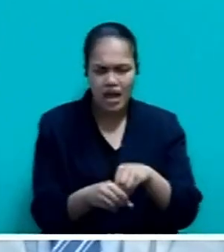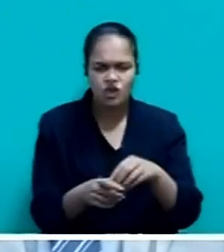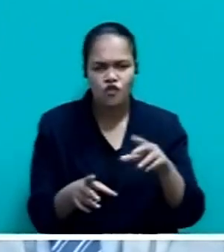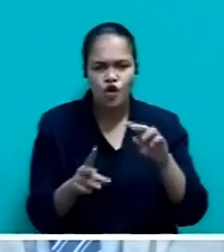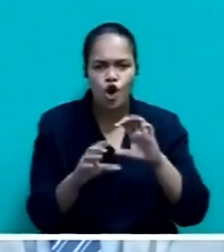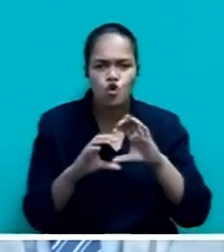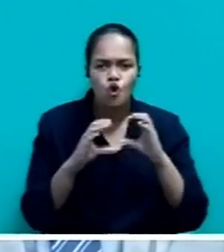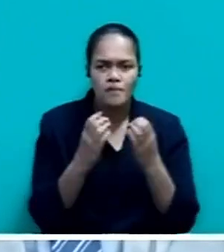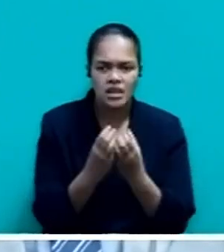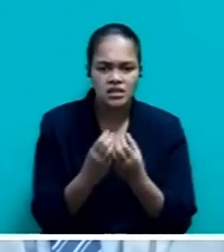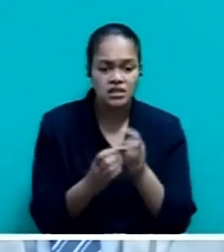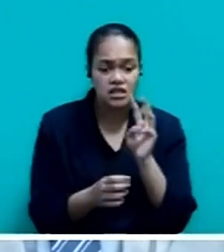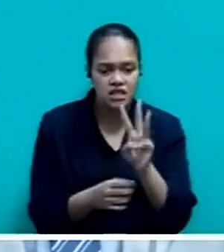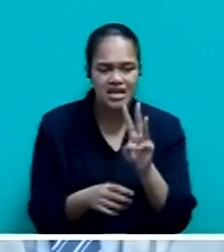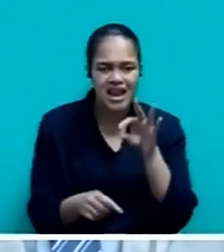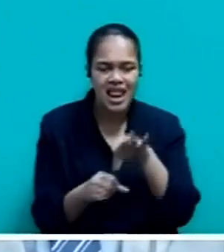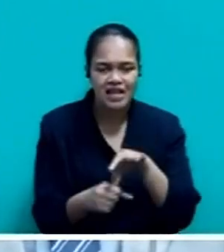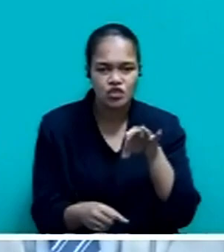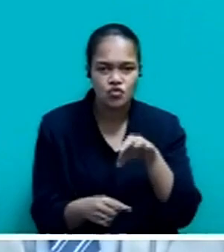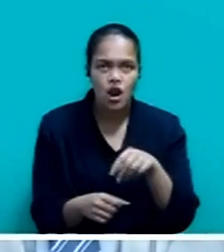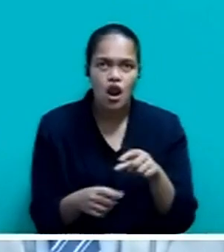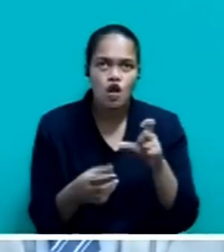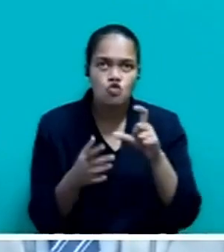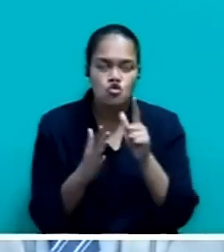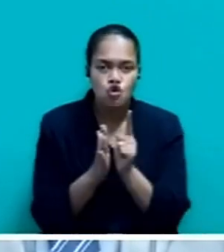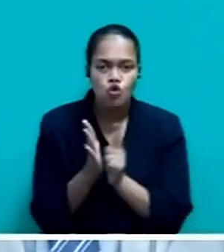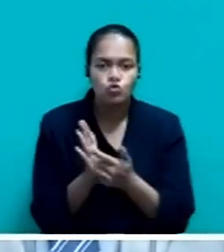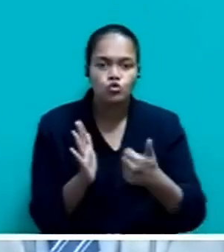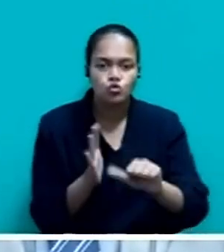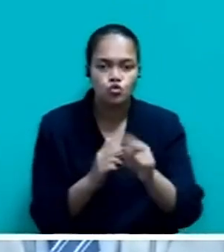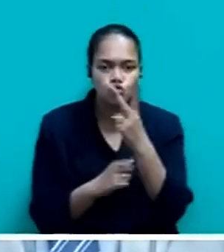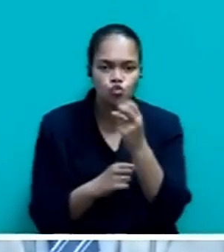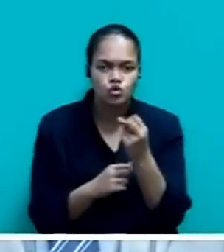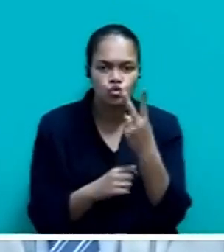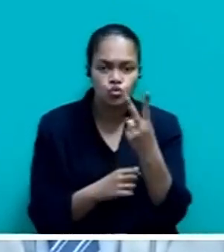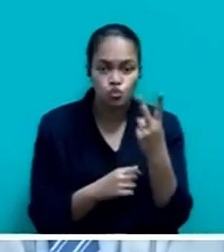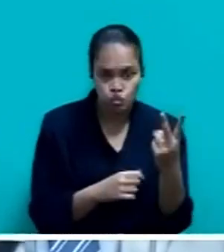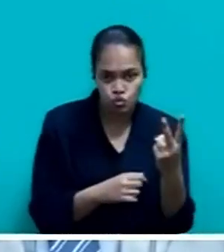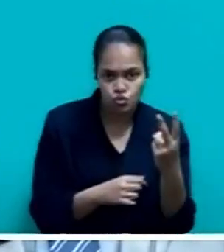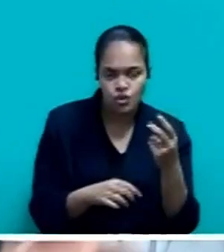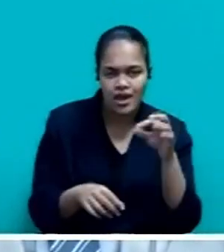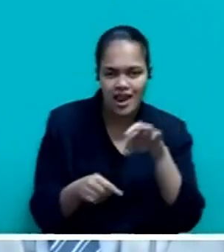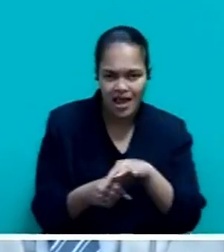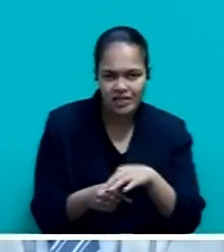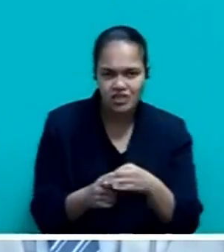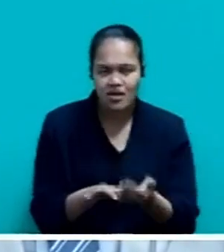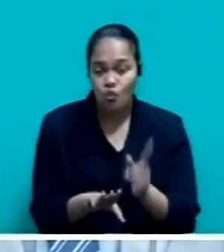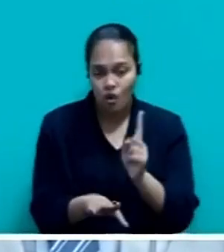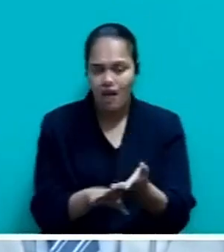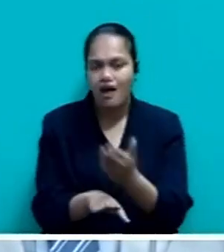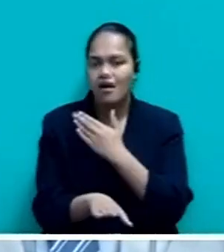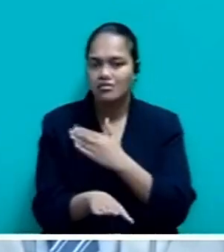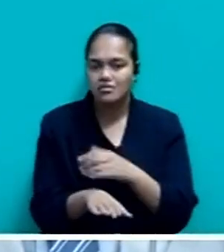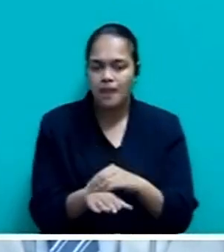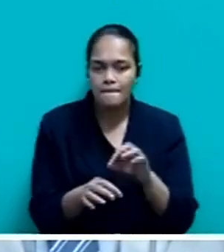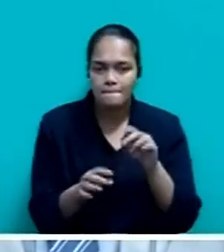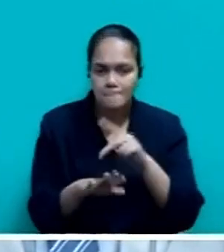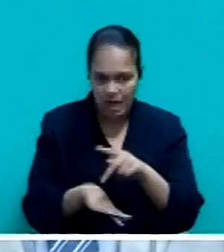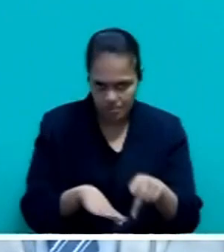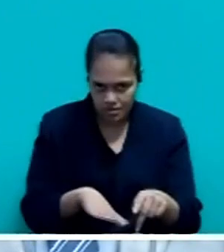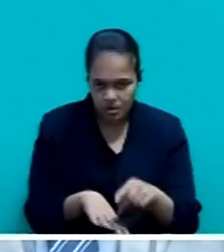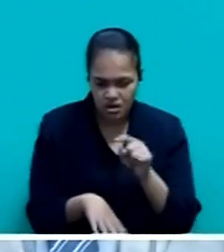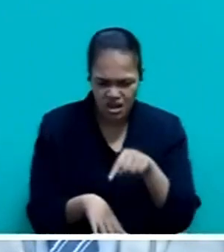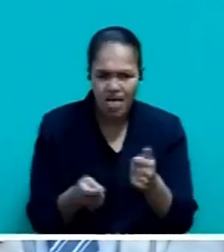particular 3 electoral laws that was used in the 2022 election. That's the last parliament. And this was one of